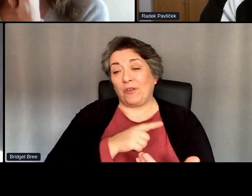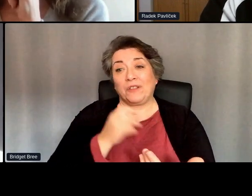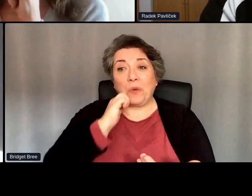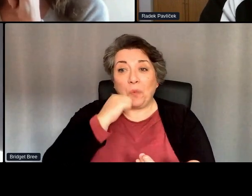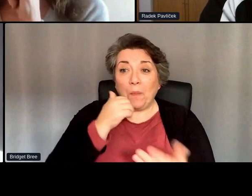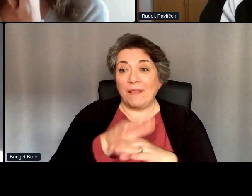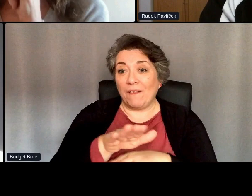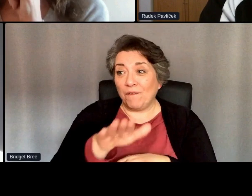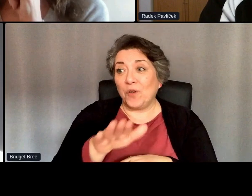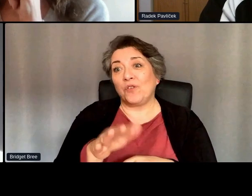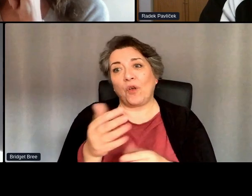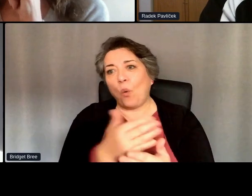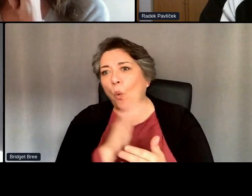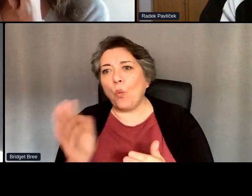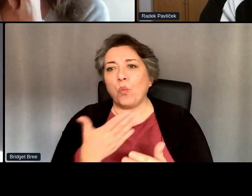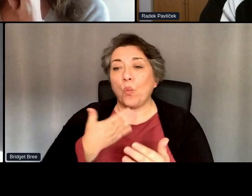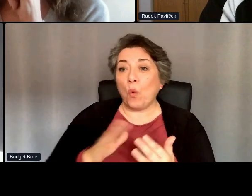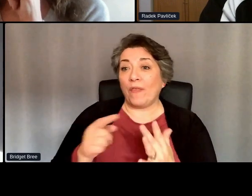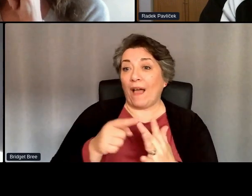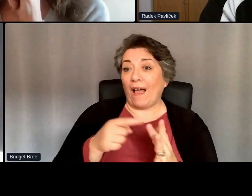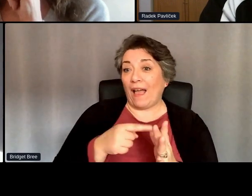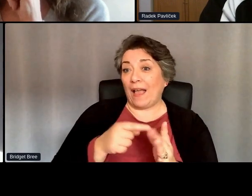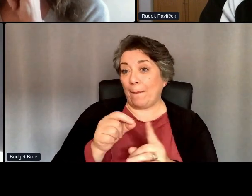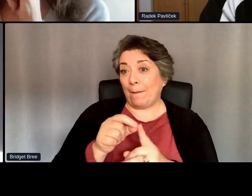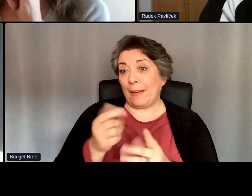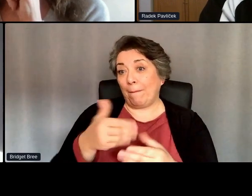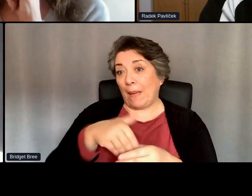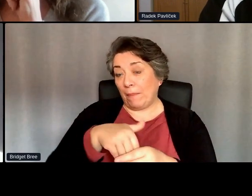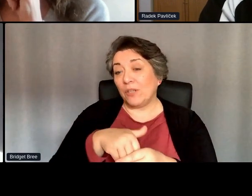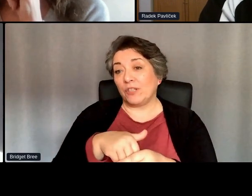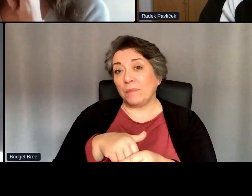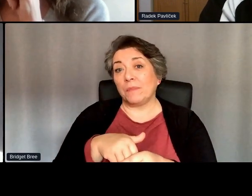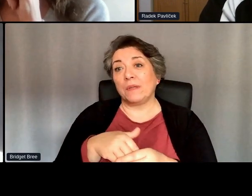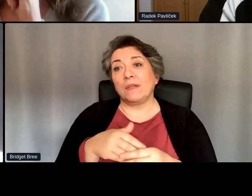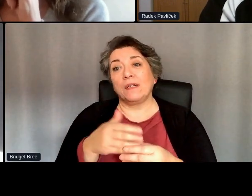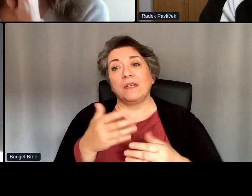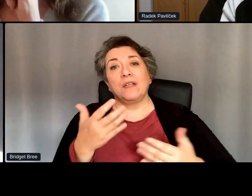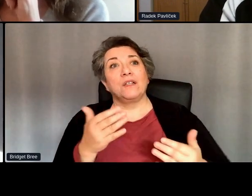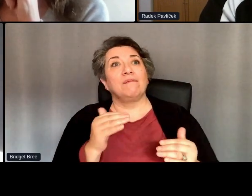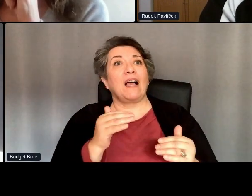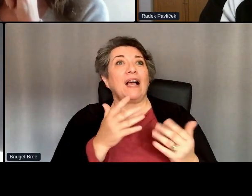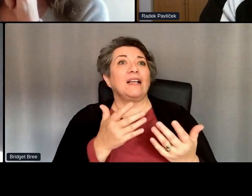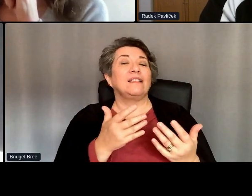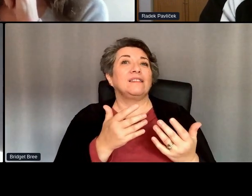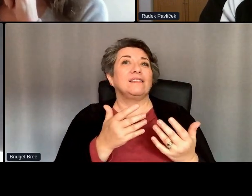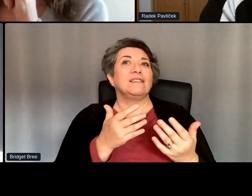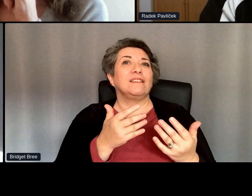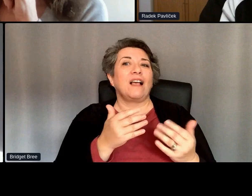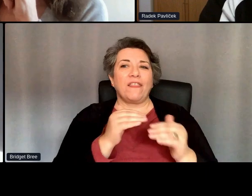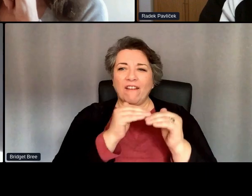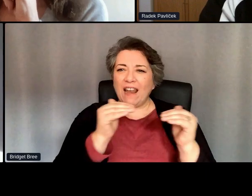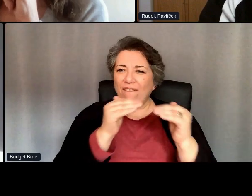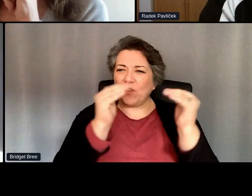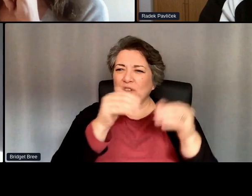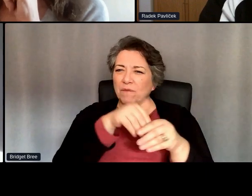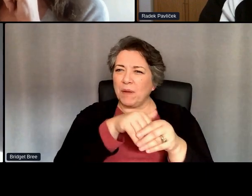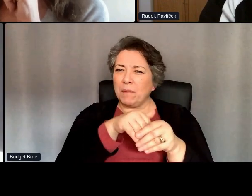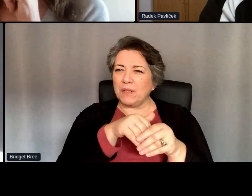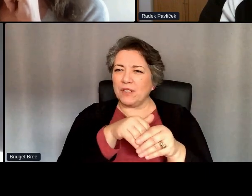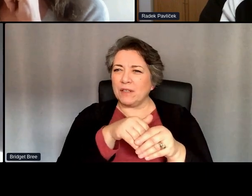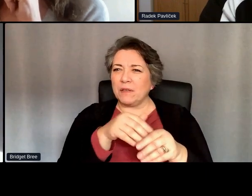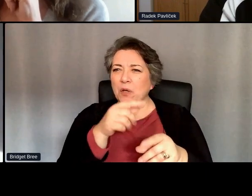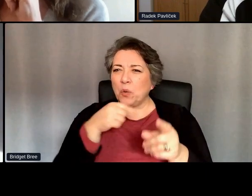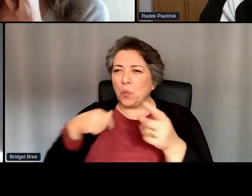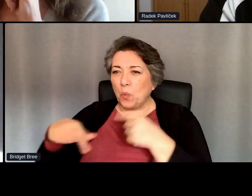other resources depending on the level of your membership as a company that you have. So I think at Atos we're right now silver. We're working